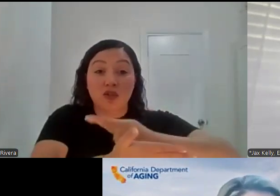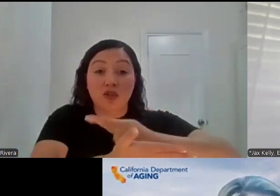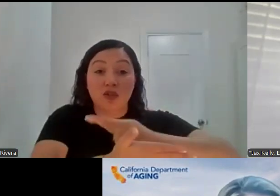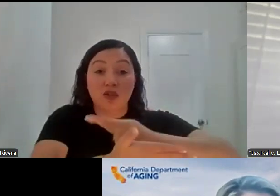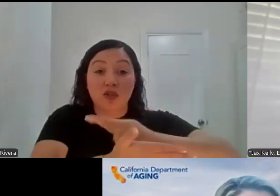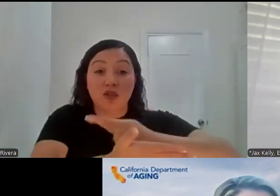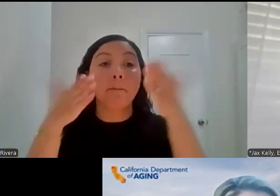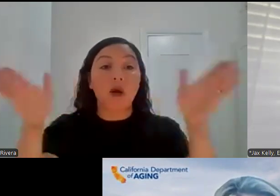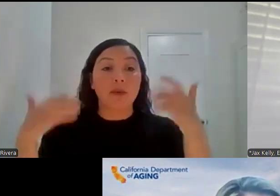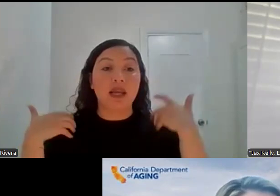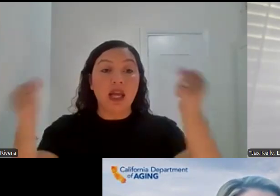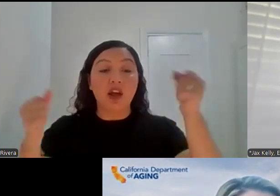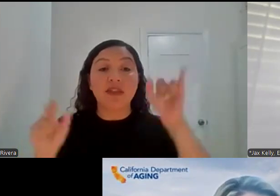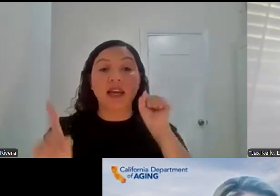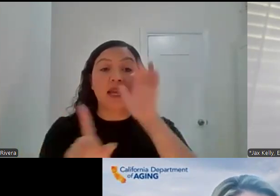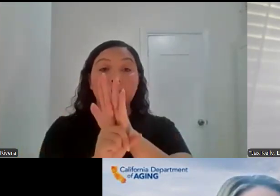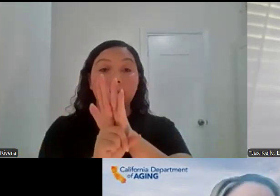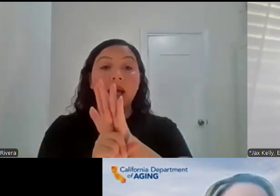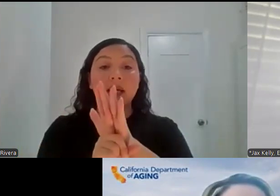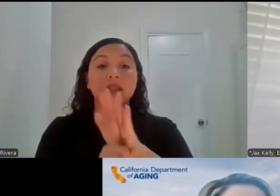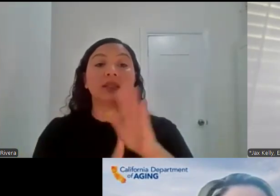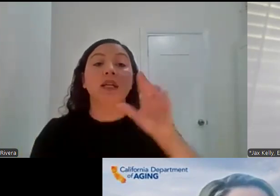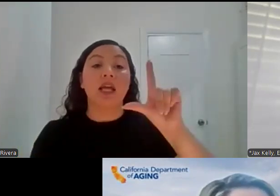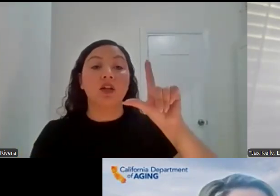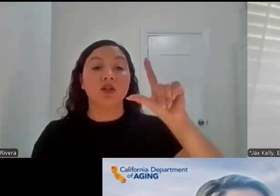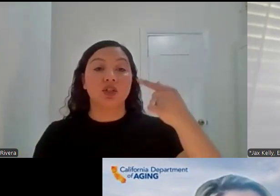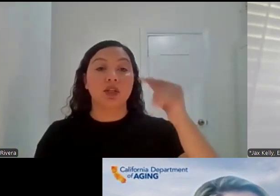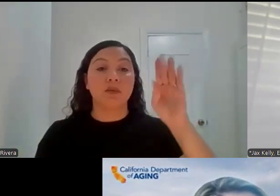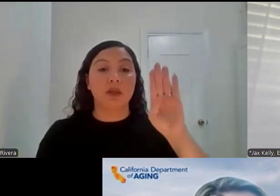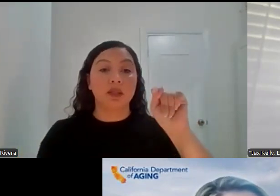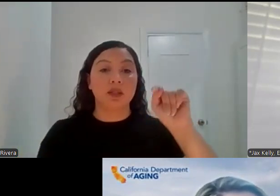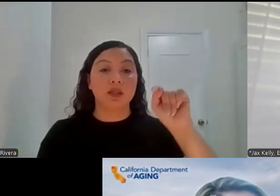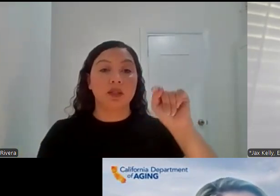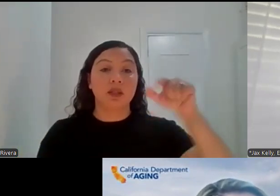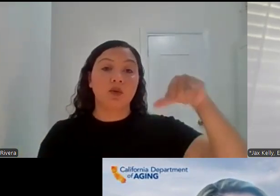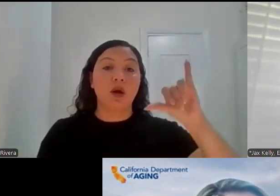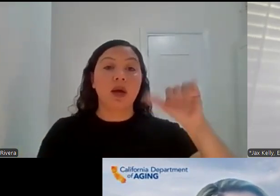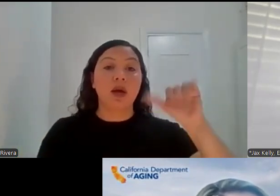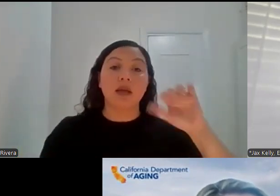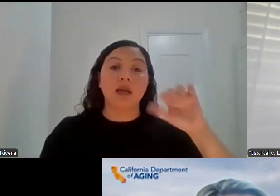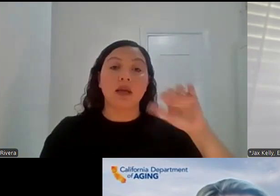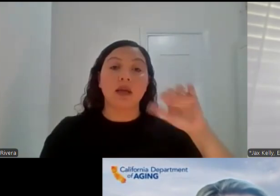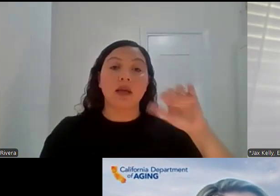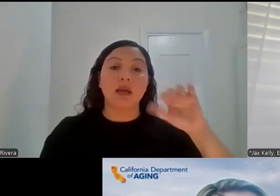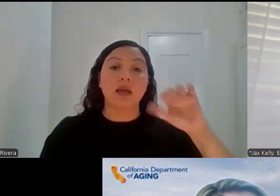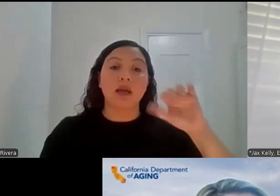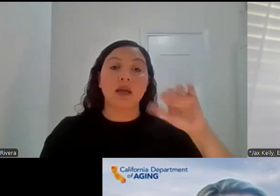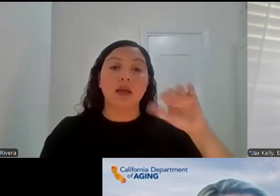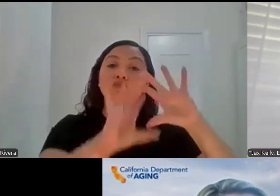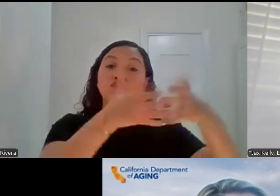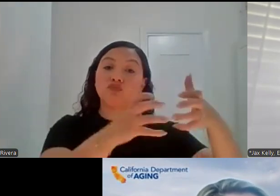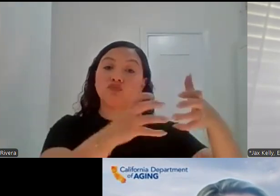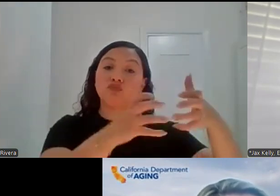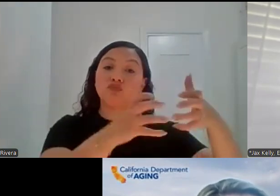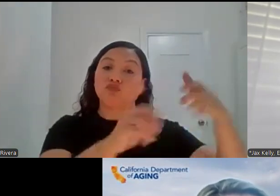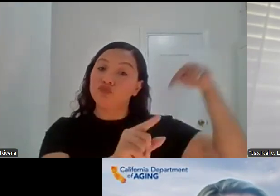and individuals living with disability. I worked prior to that as a long-term care assistant and a community health